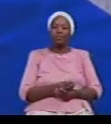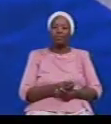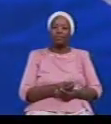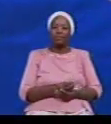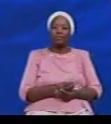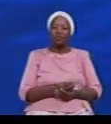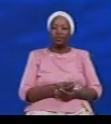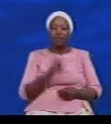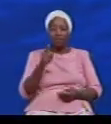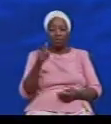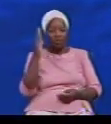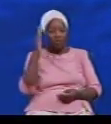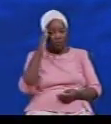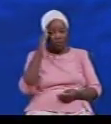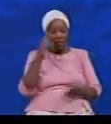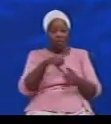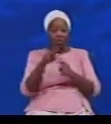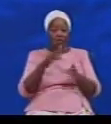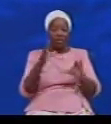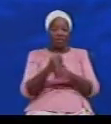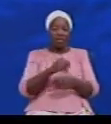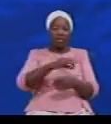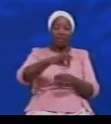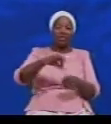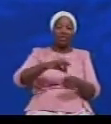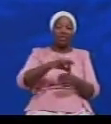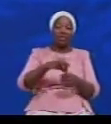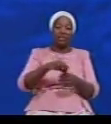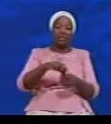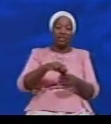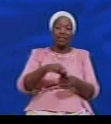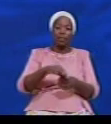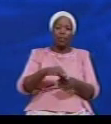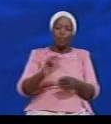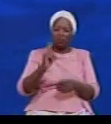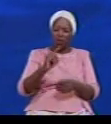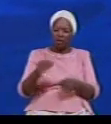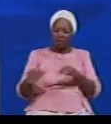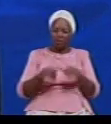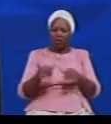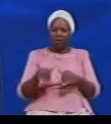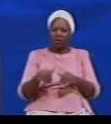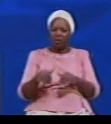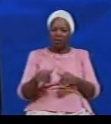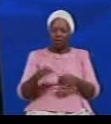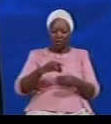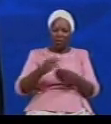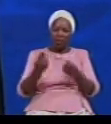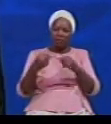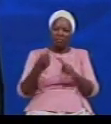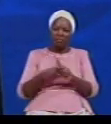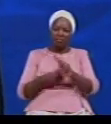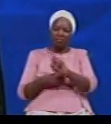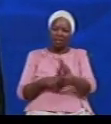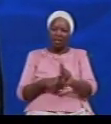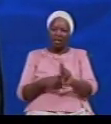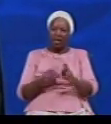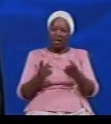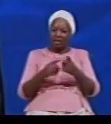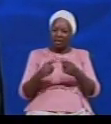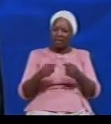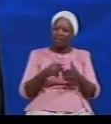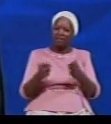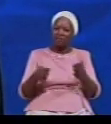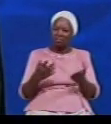You know, when you take tea, where do you think tea comes from? All those herbs, and it is, you know, this kind